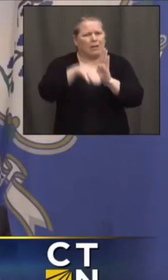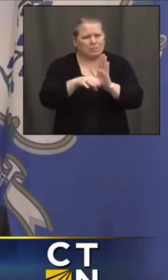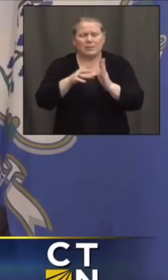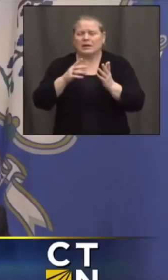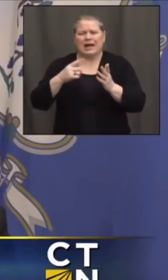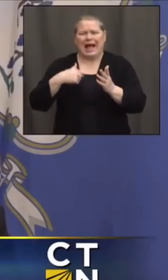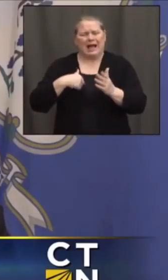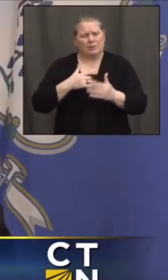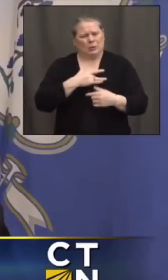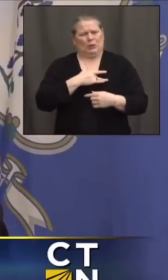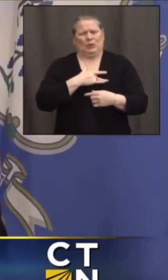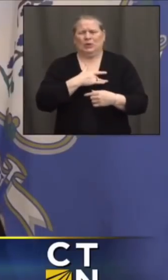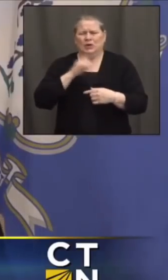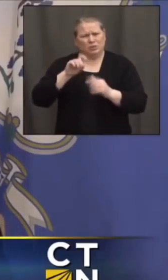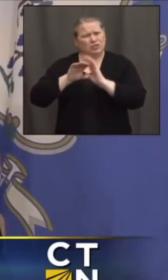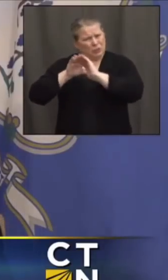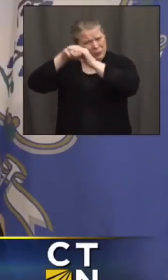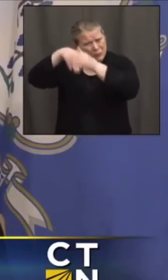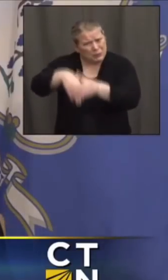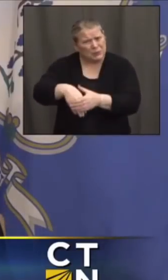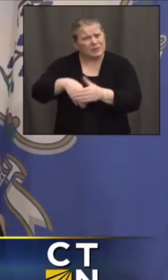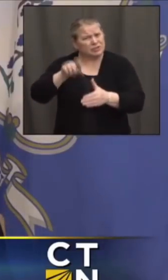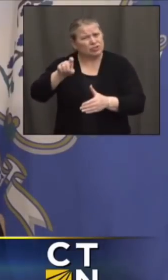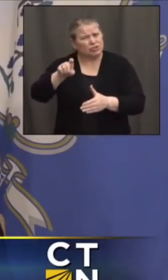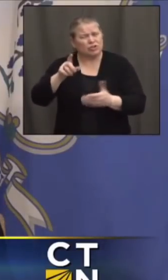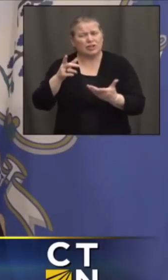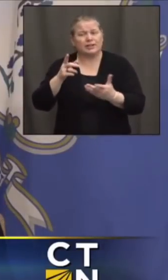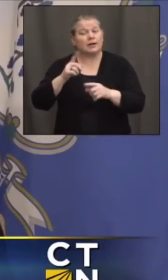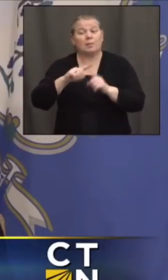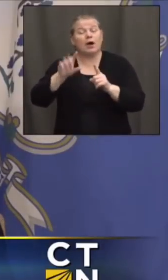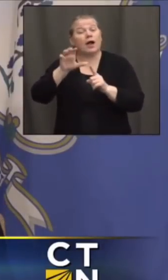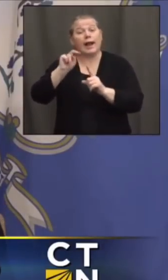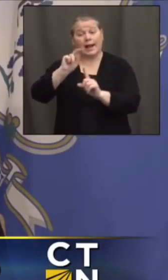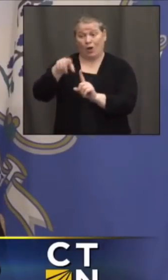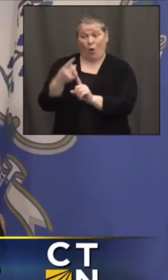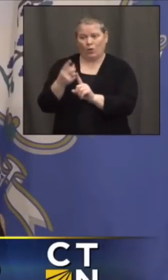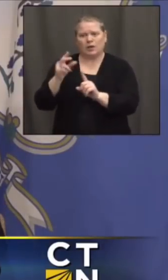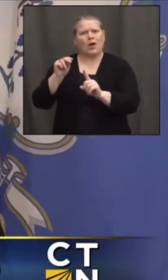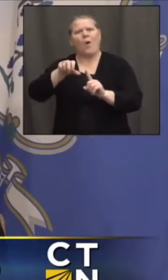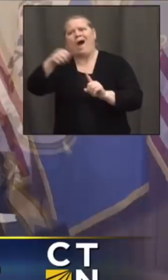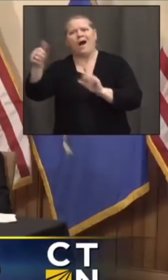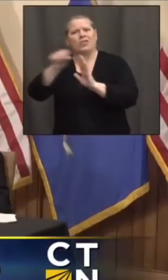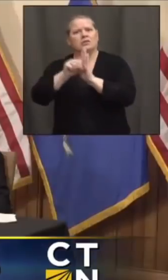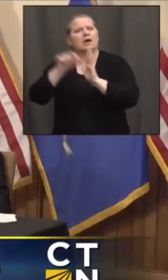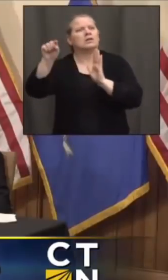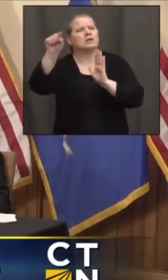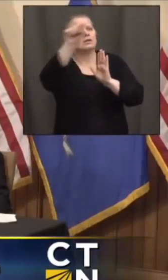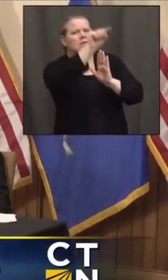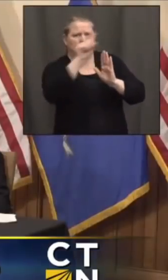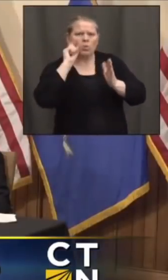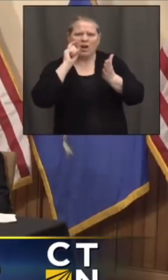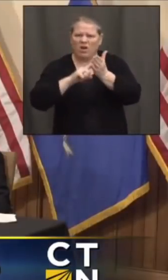It's happening in 49 other states as well. Those fatalities are still cresting.